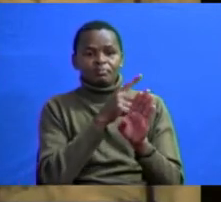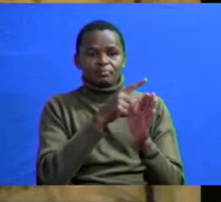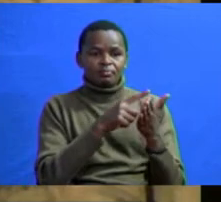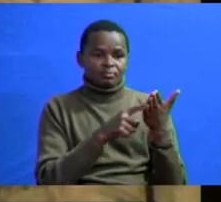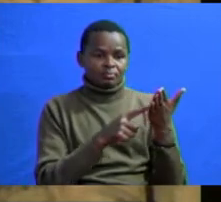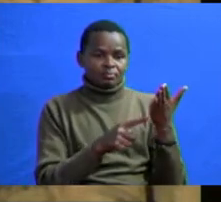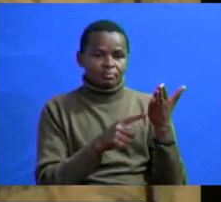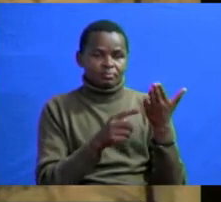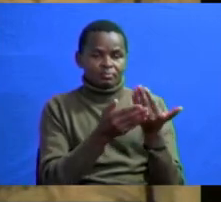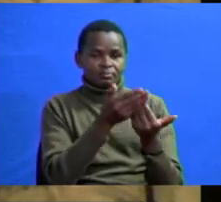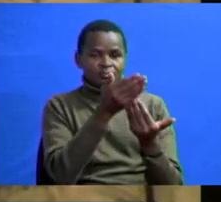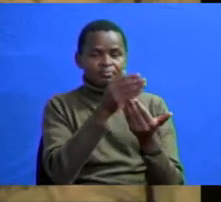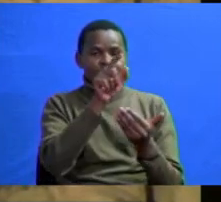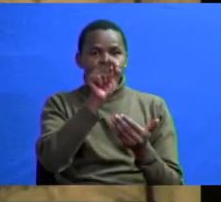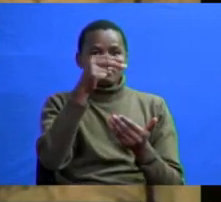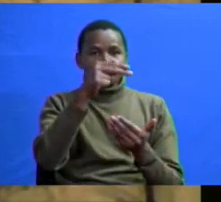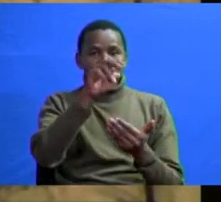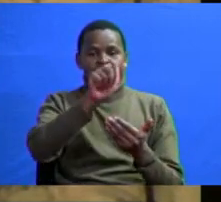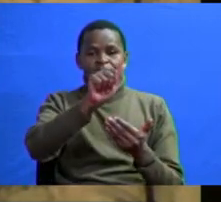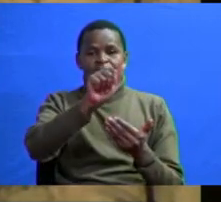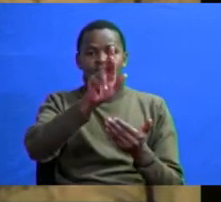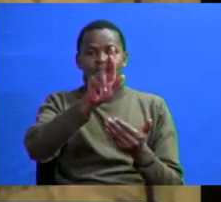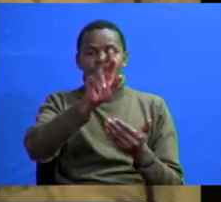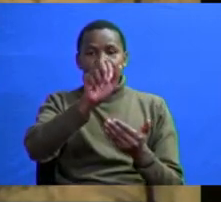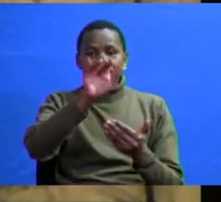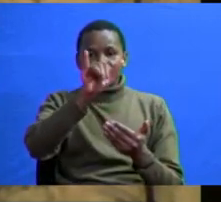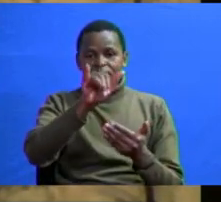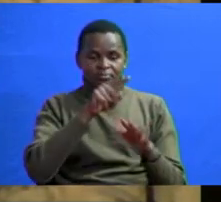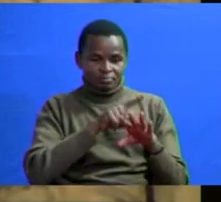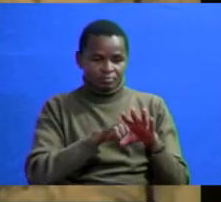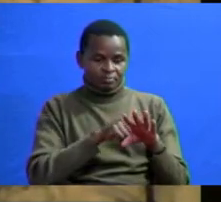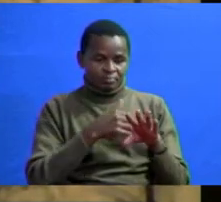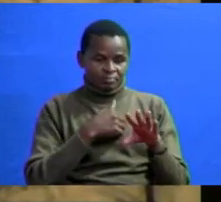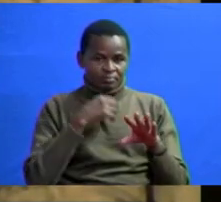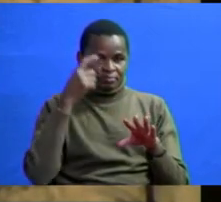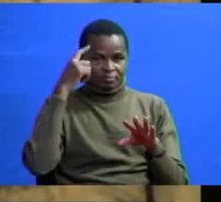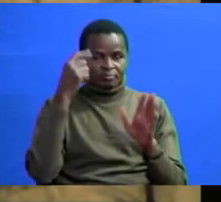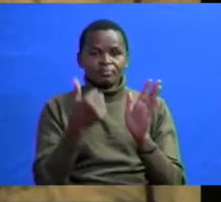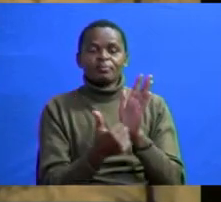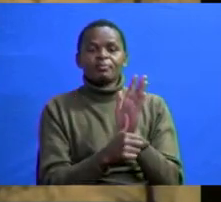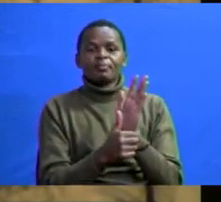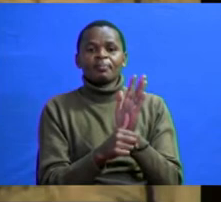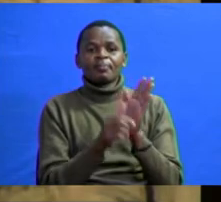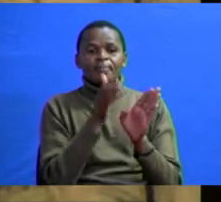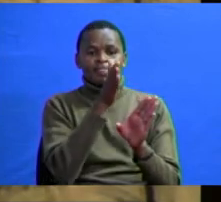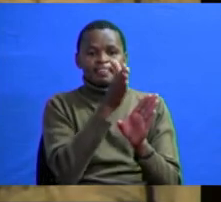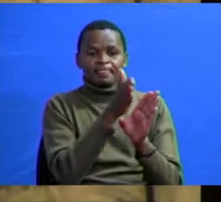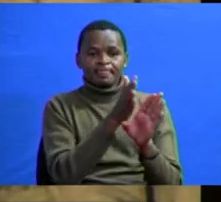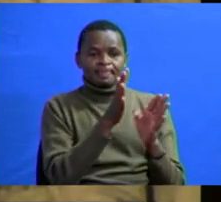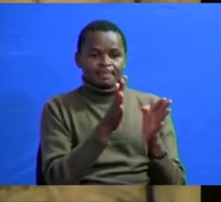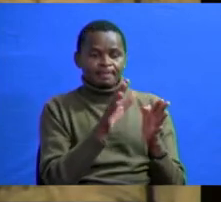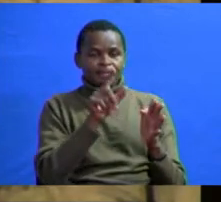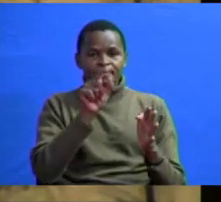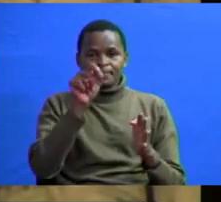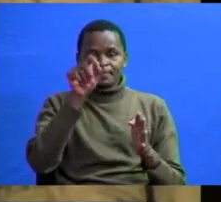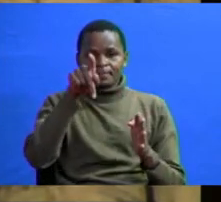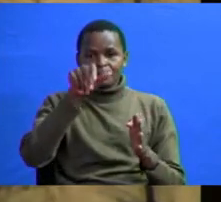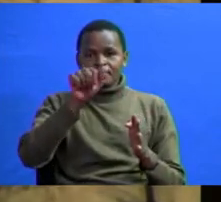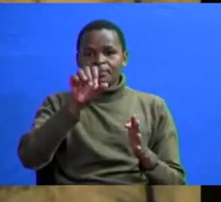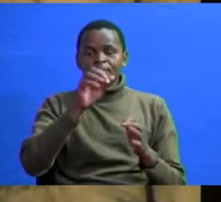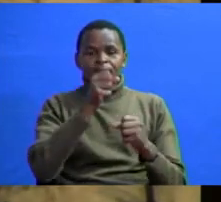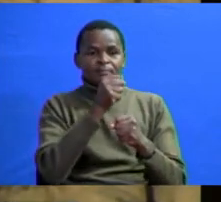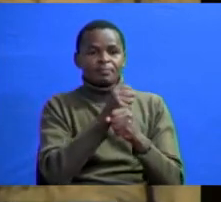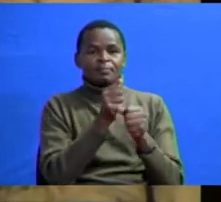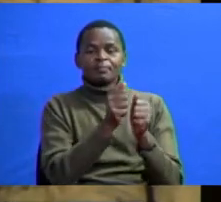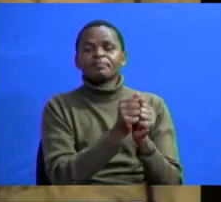therapy. So who do you go to when you have a mental illness? psychologist and psychiatrist work hand